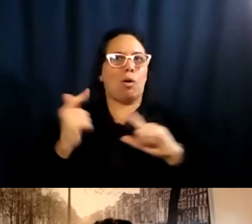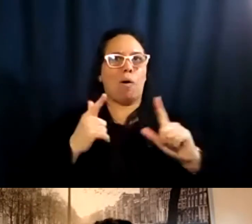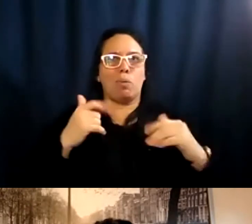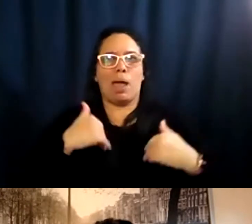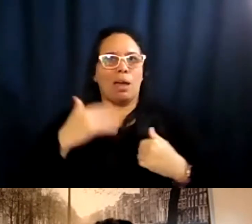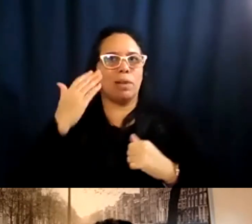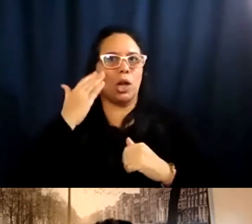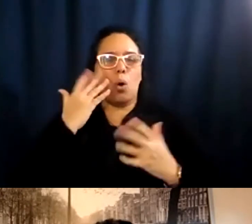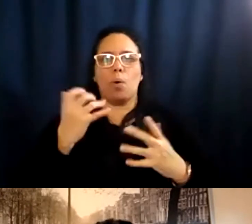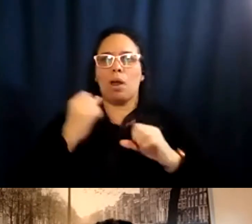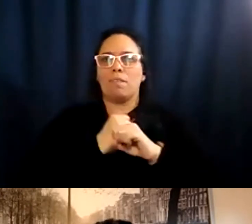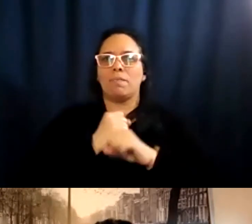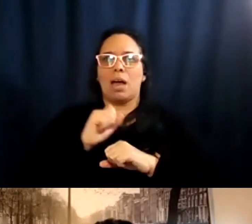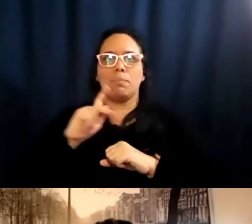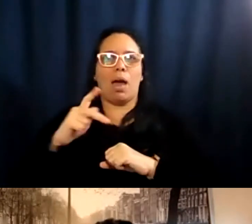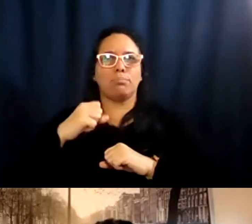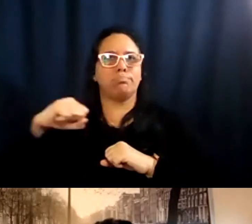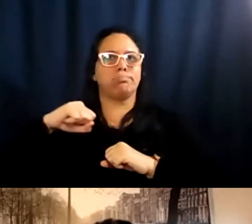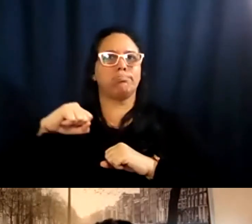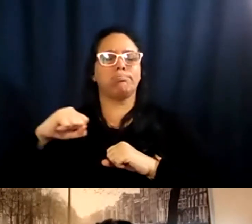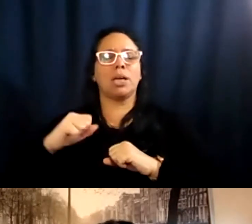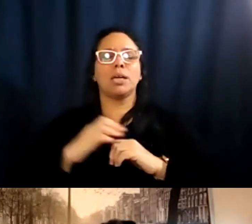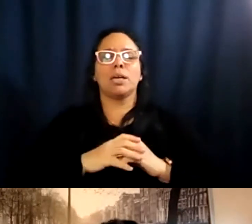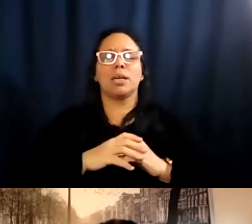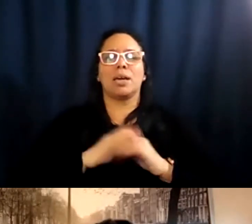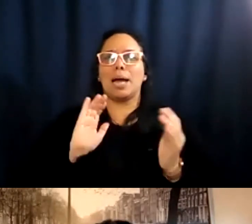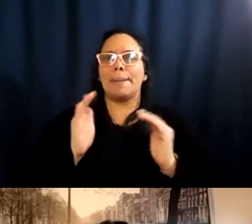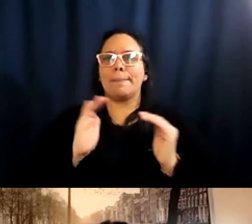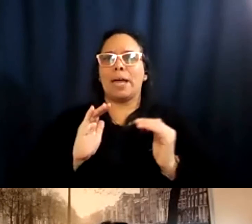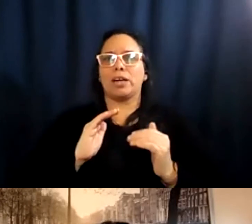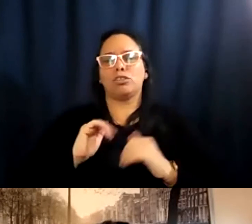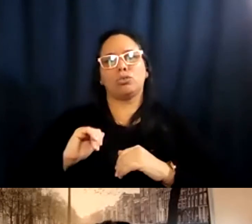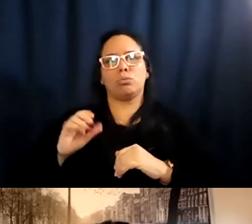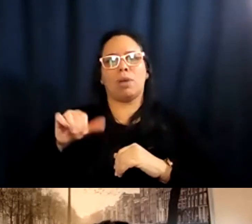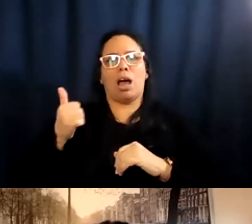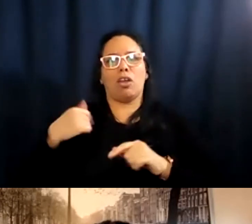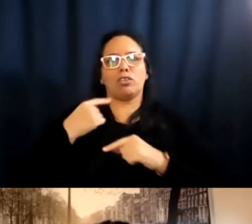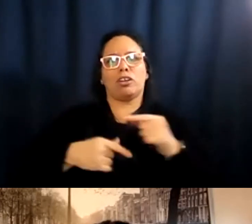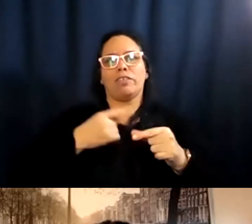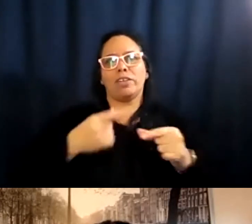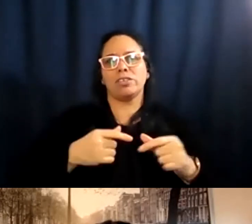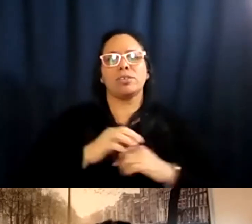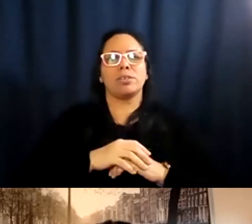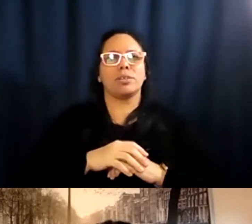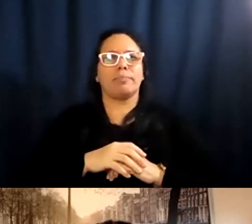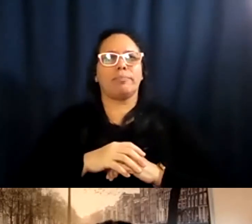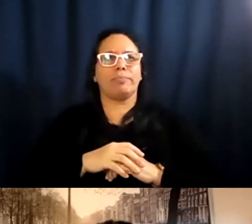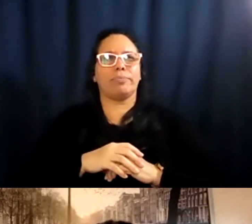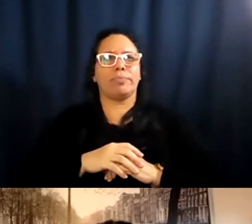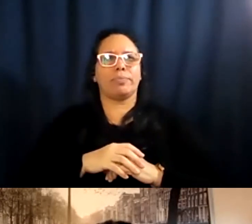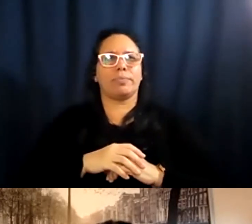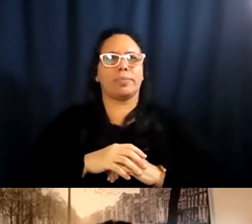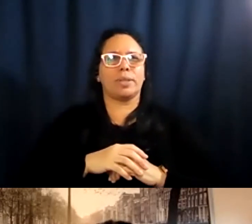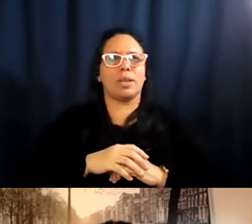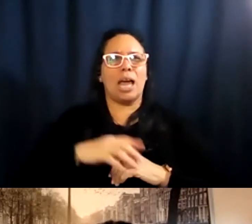why we want to fight back a little bit harder the generations before us did, or just other things along the line of that. And I think it's just kind of